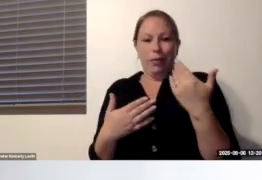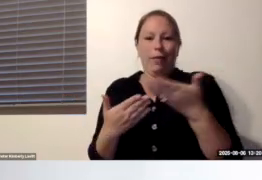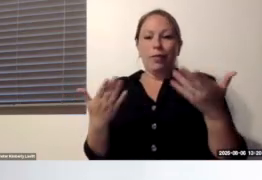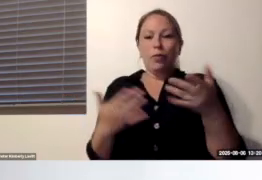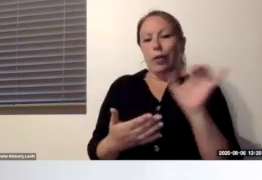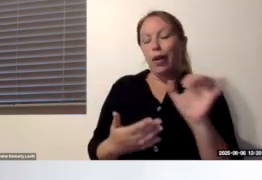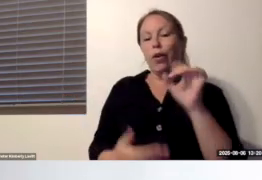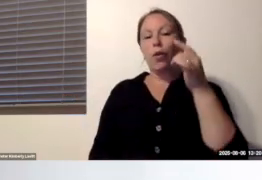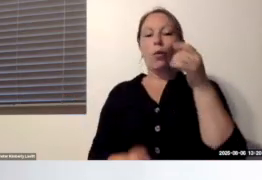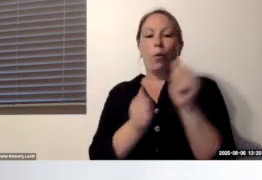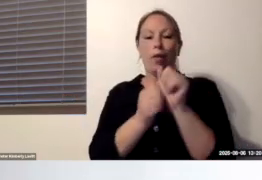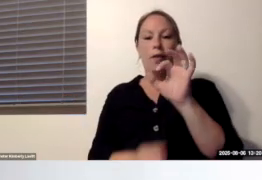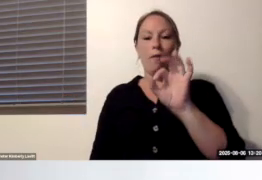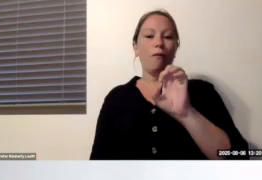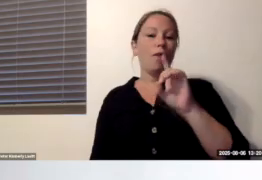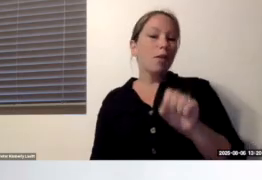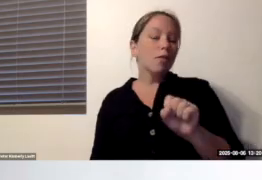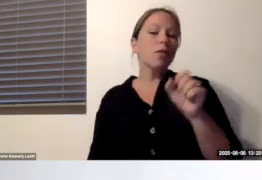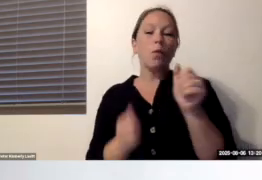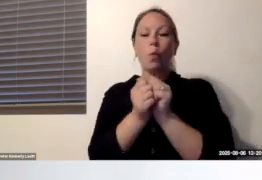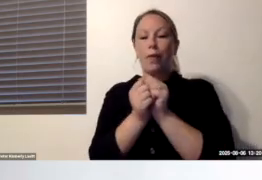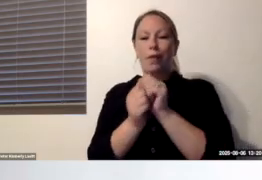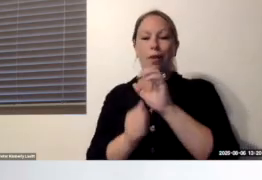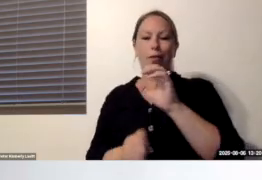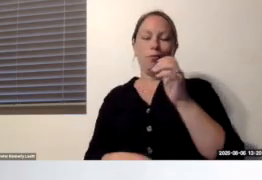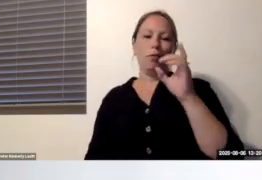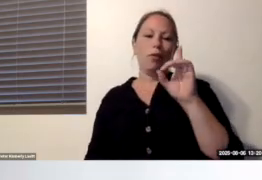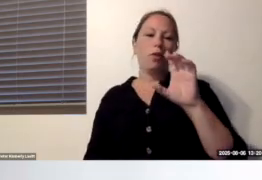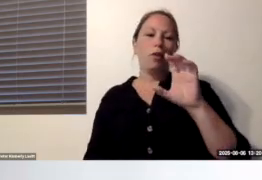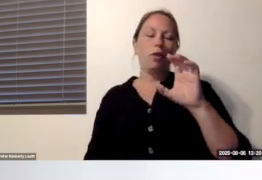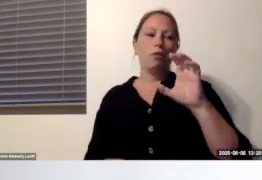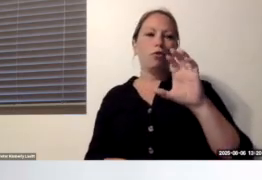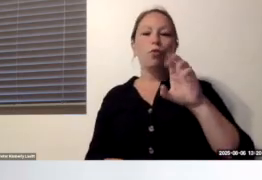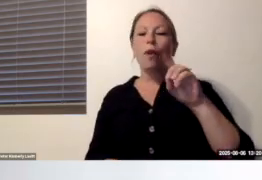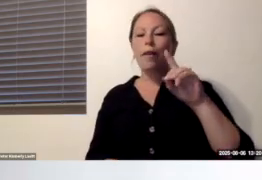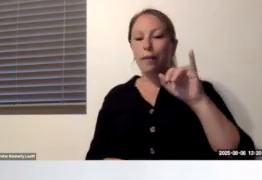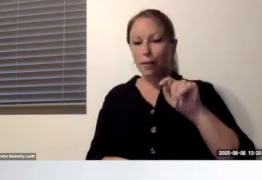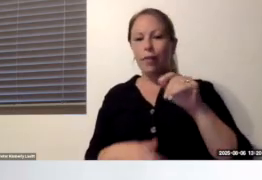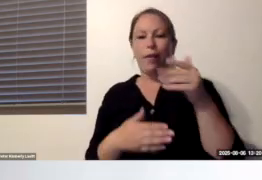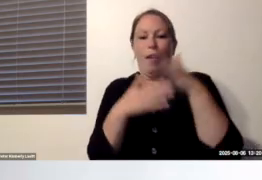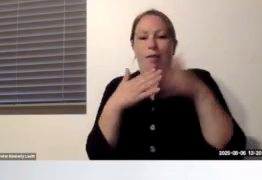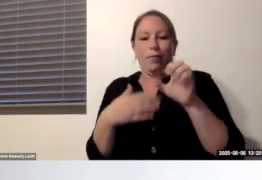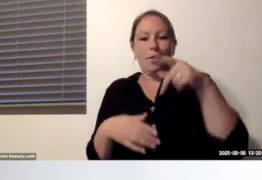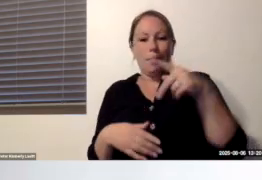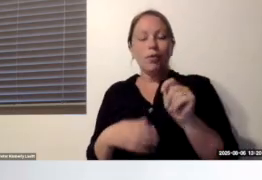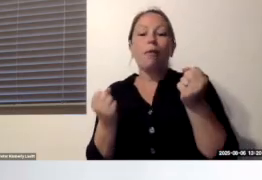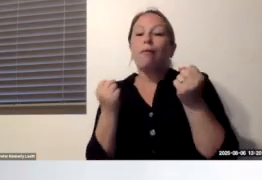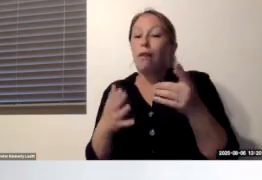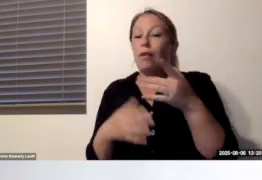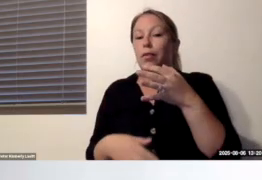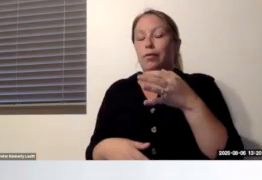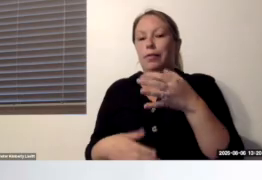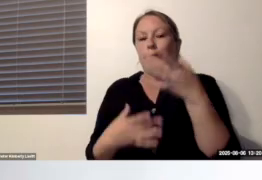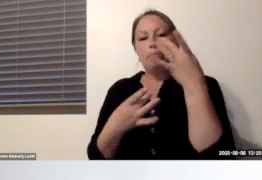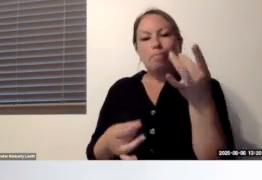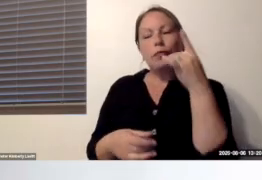feds removing the federal tax credit at the end of September, there's a lot of interest in the programs for folks trying to